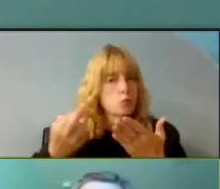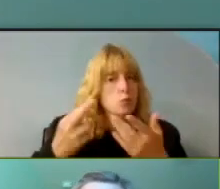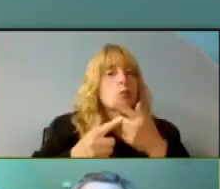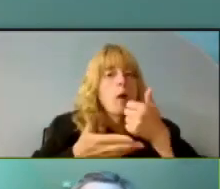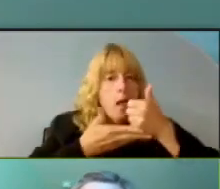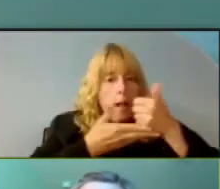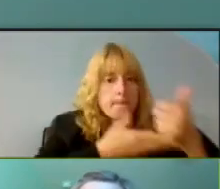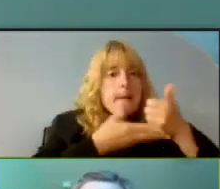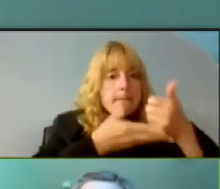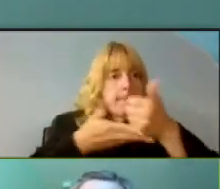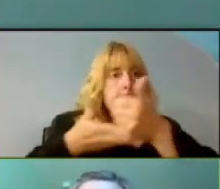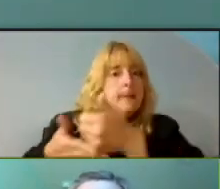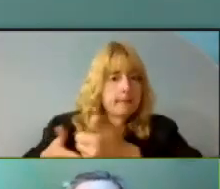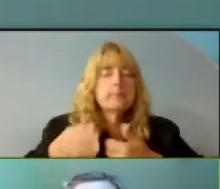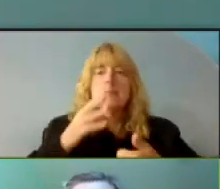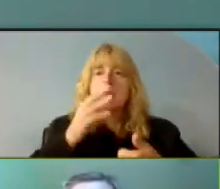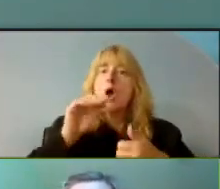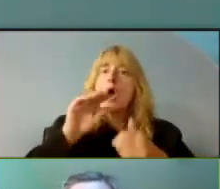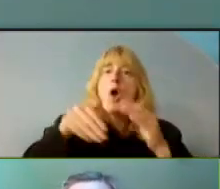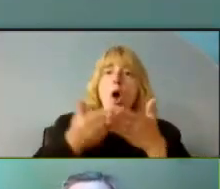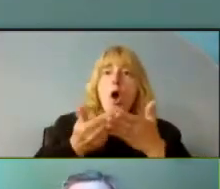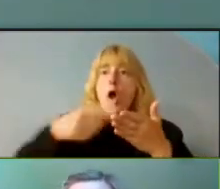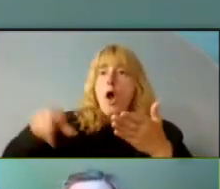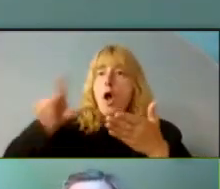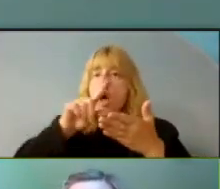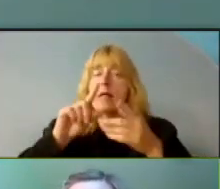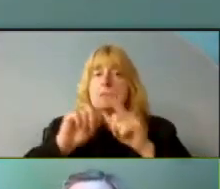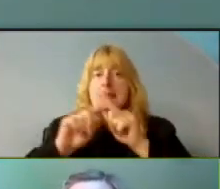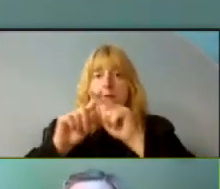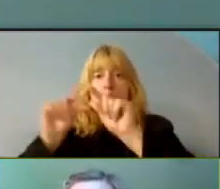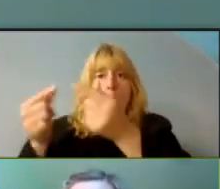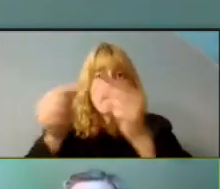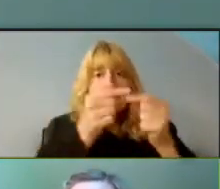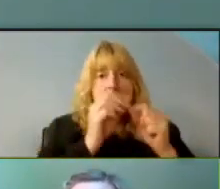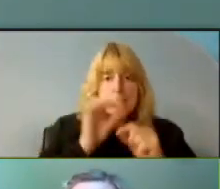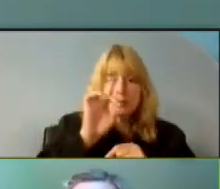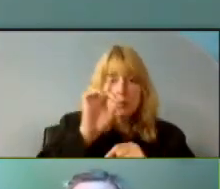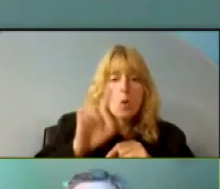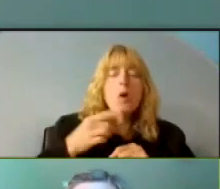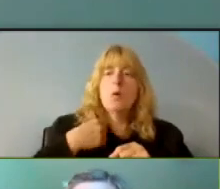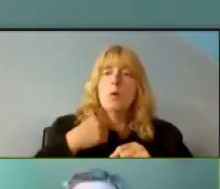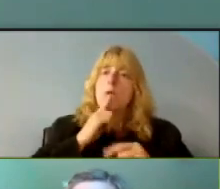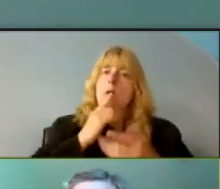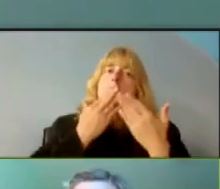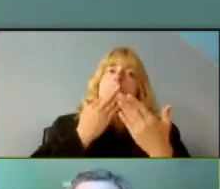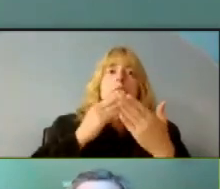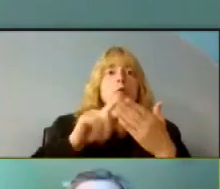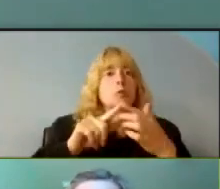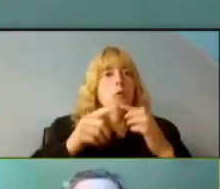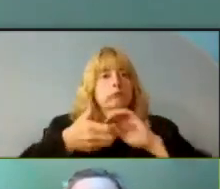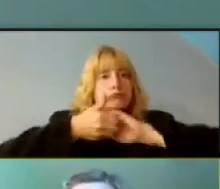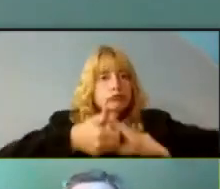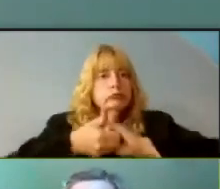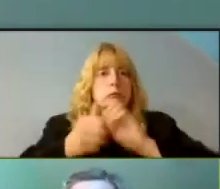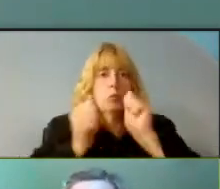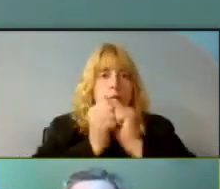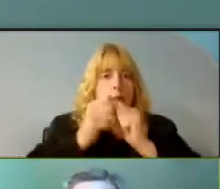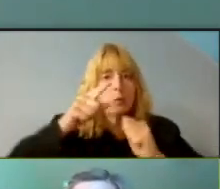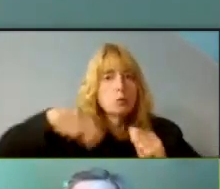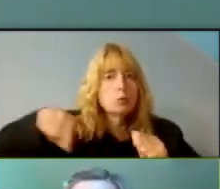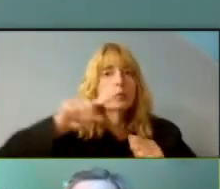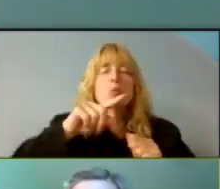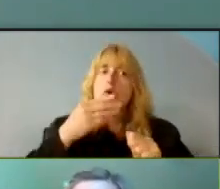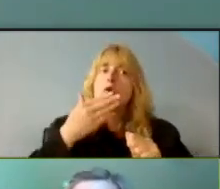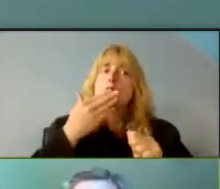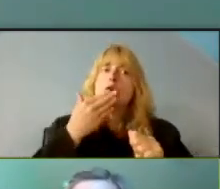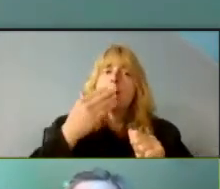be partnering with you and really grateful to be part of the conversation today. We think these early experiences, especially these quality early